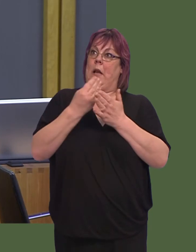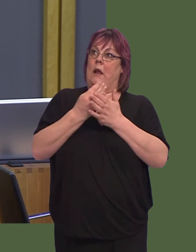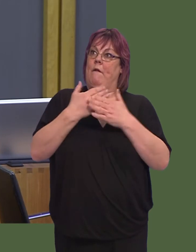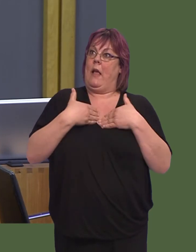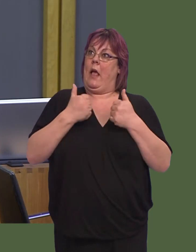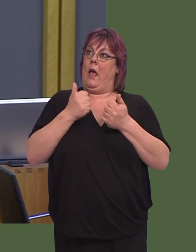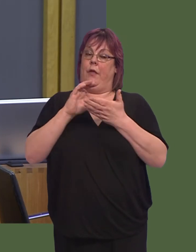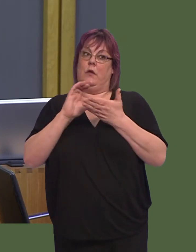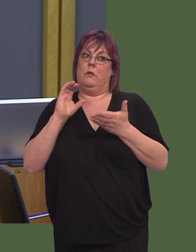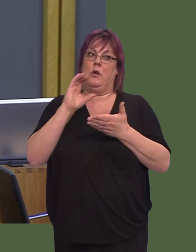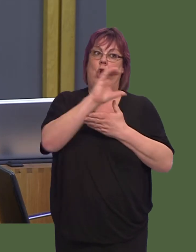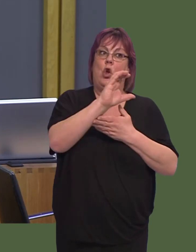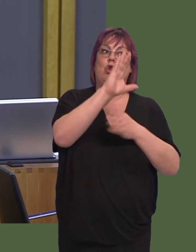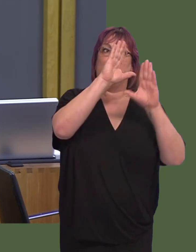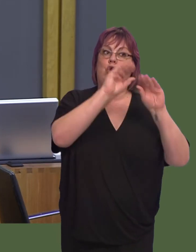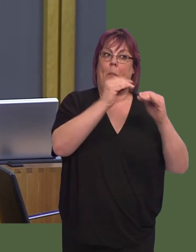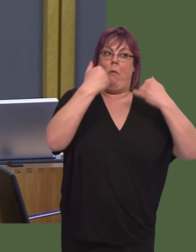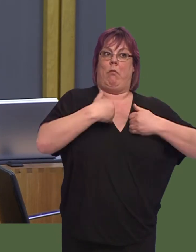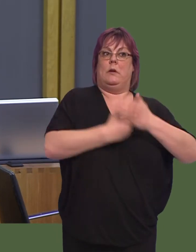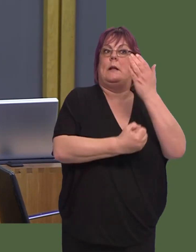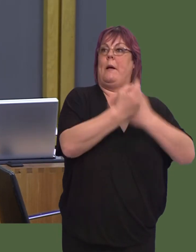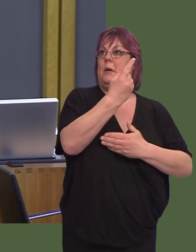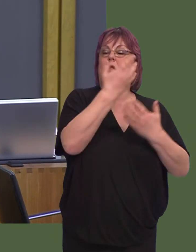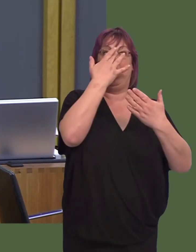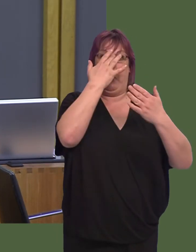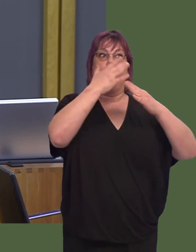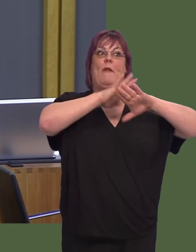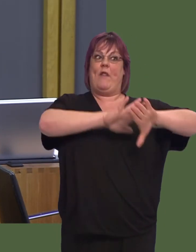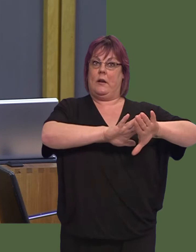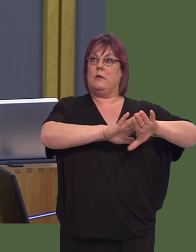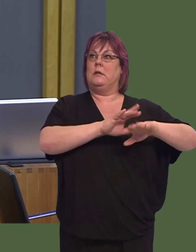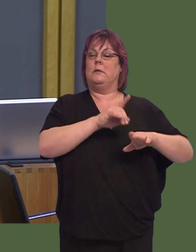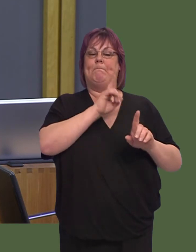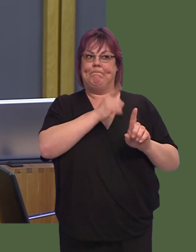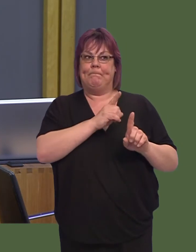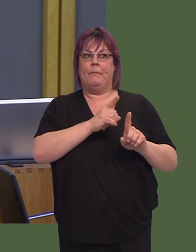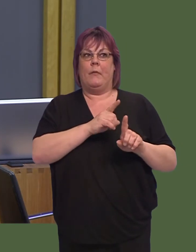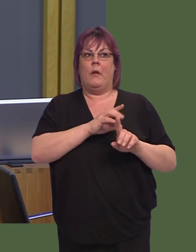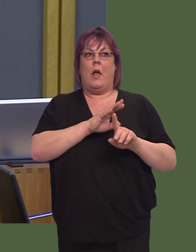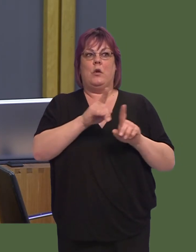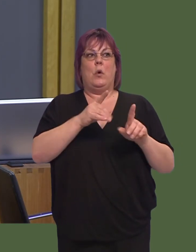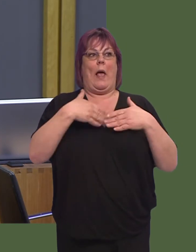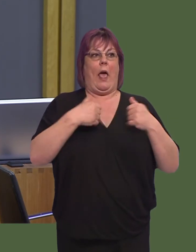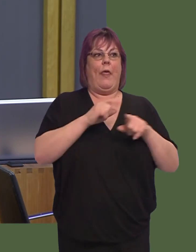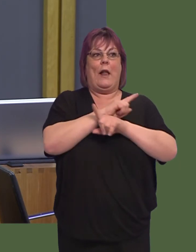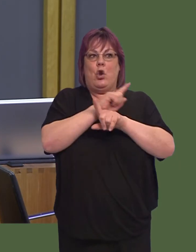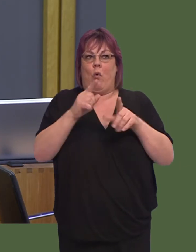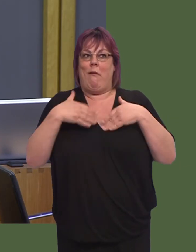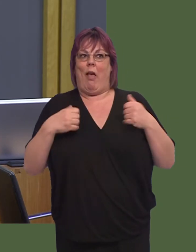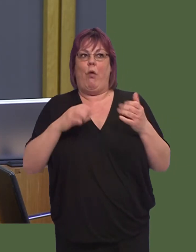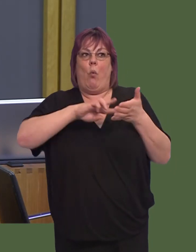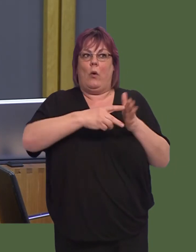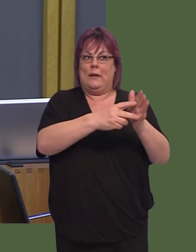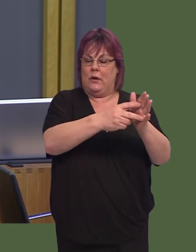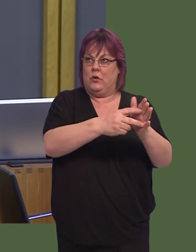health should be earmarked for the preventative agenda and subject to joint work between health and non-health bodies